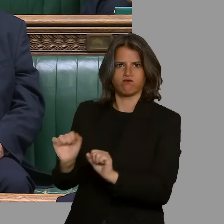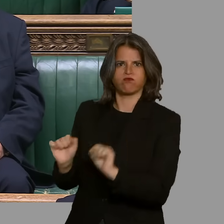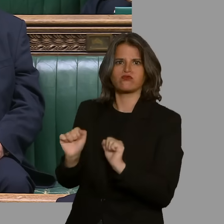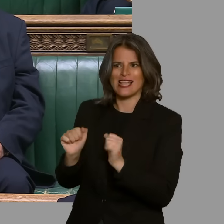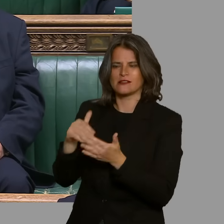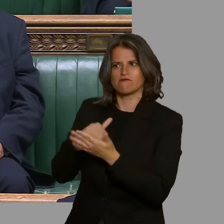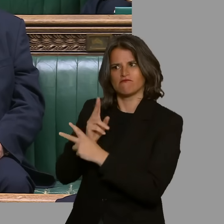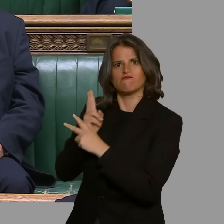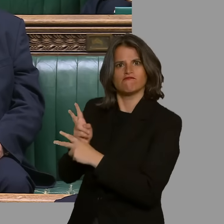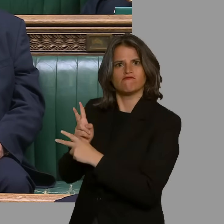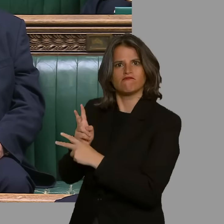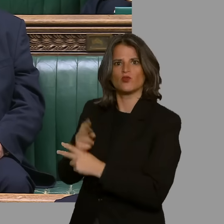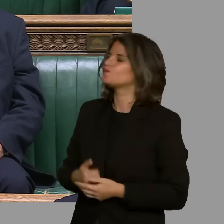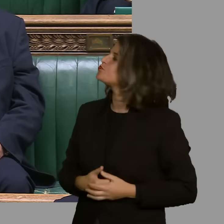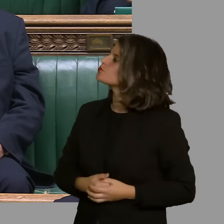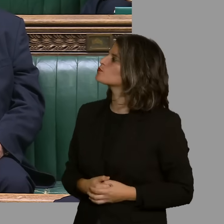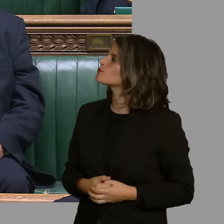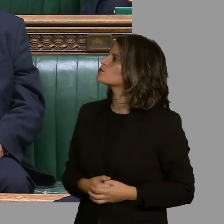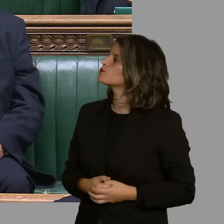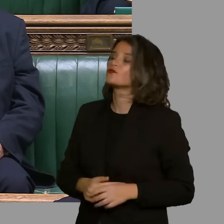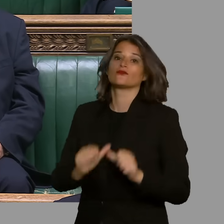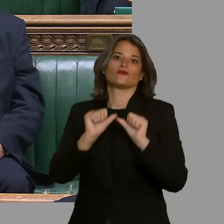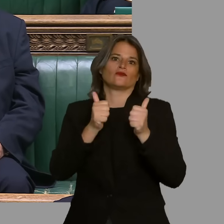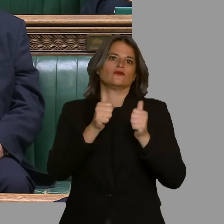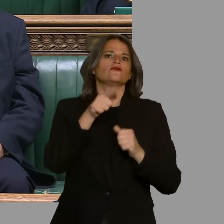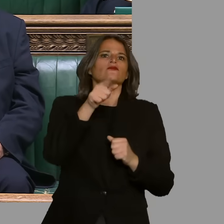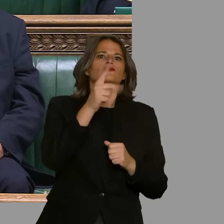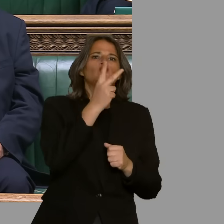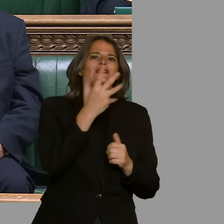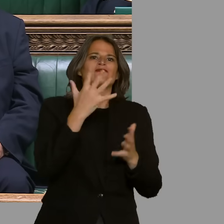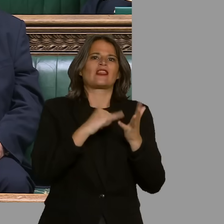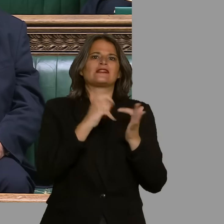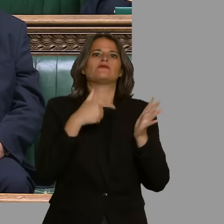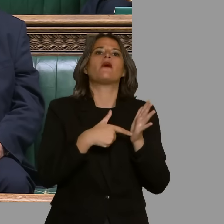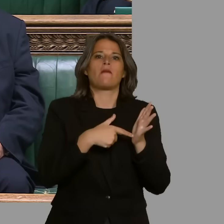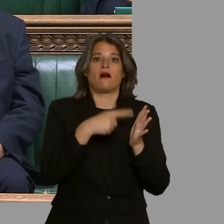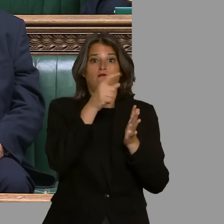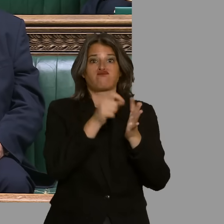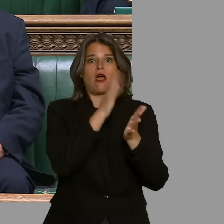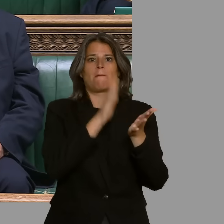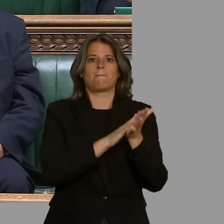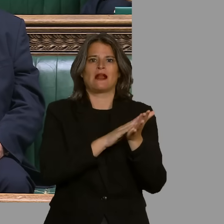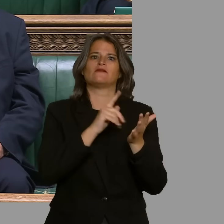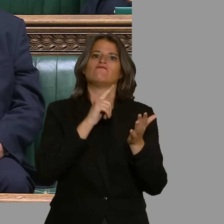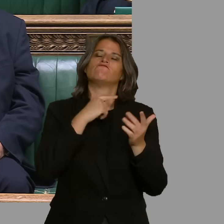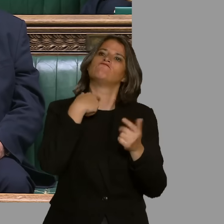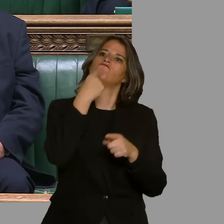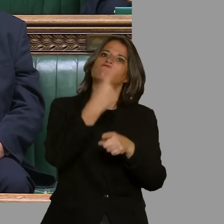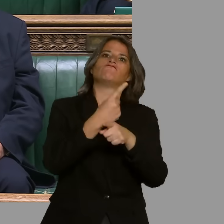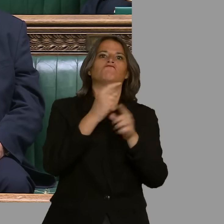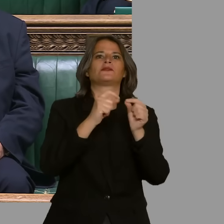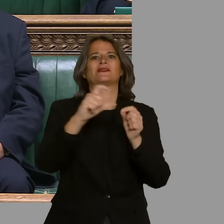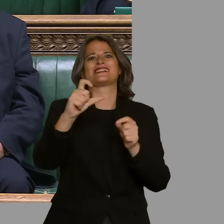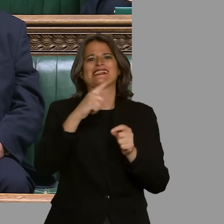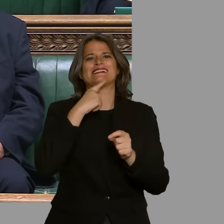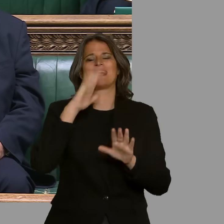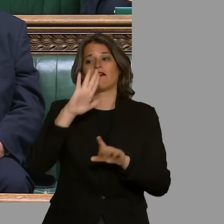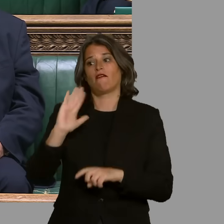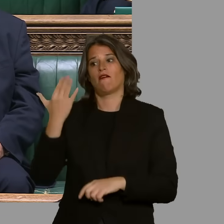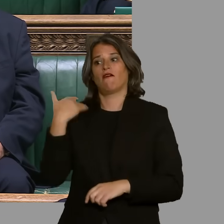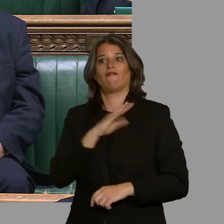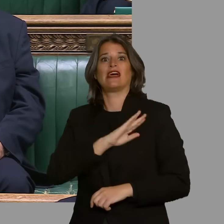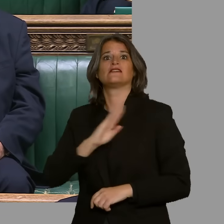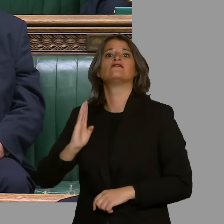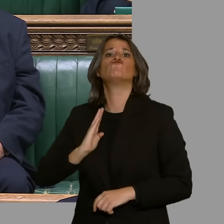protections not afforded to paramilitaries. So can the Secretary of State confirm to the House which of the statutory protections will